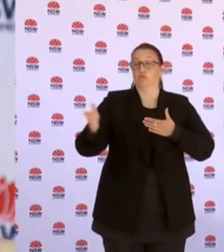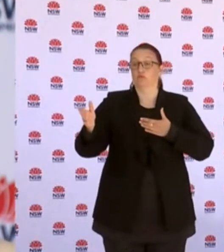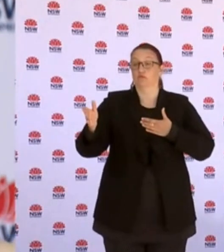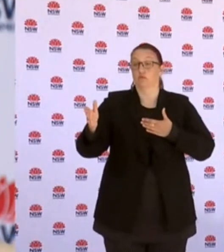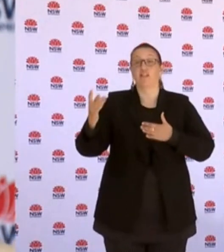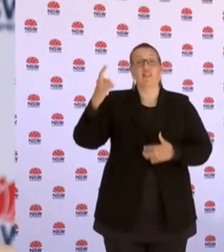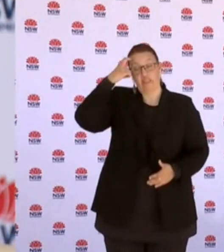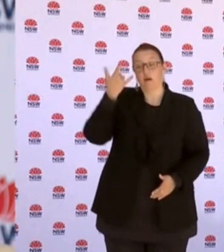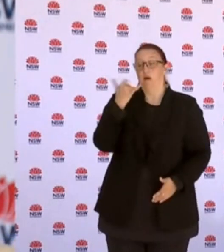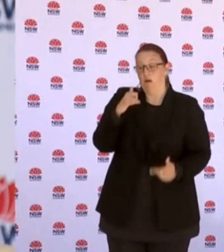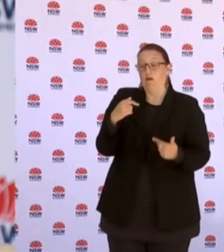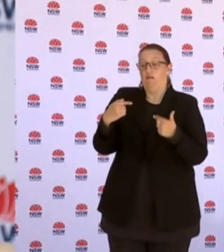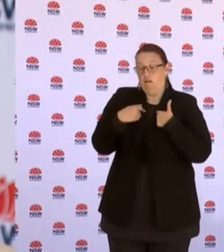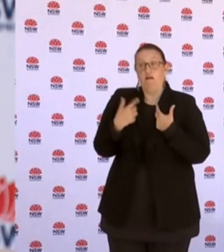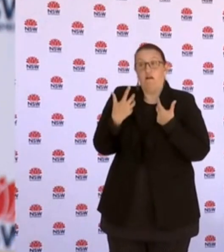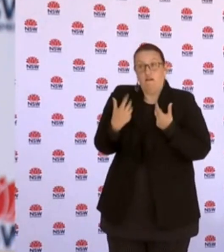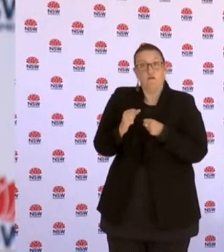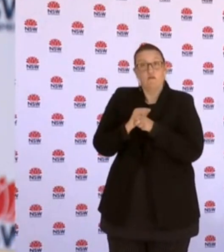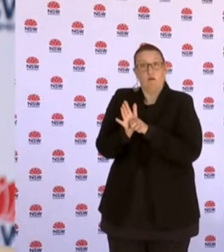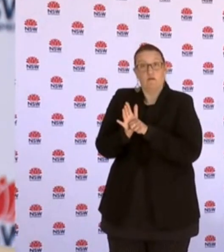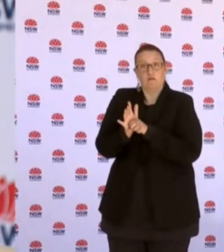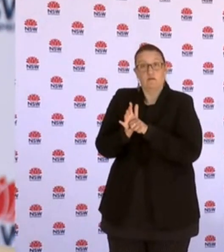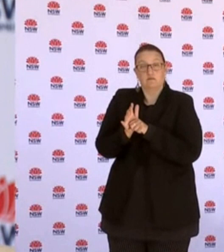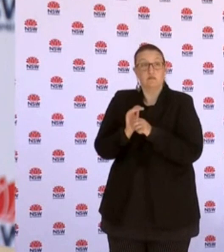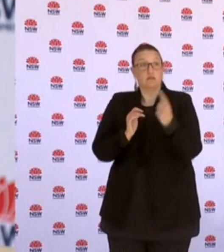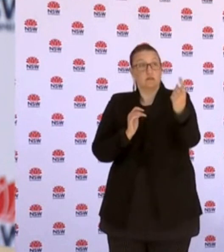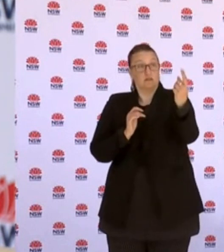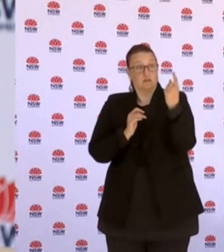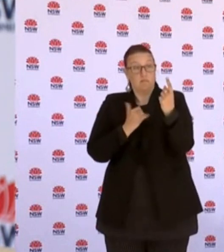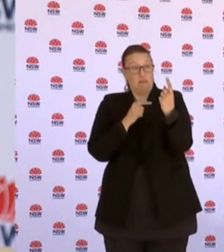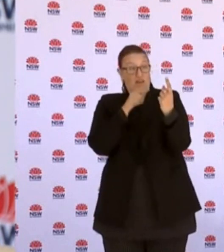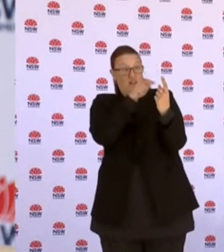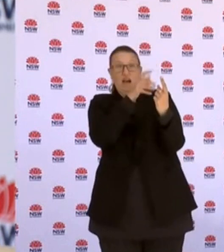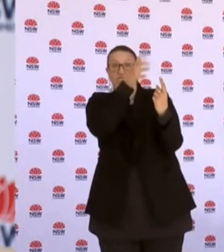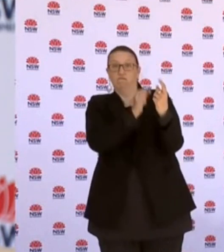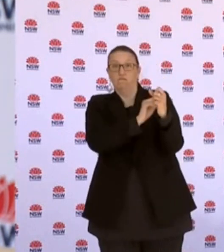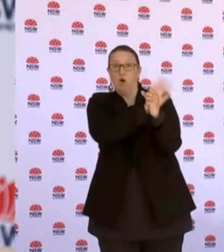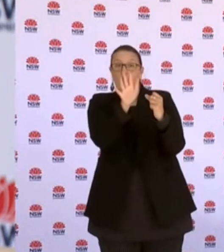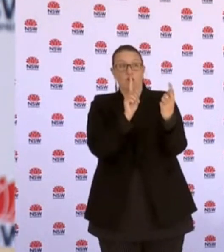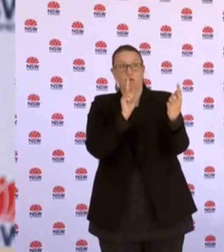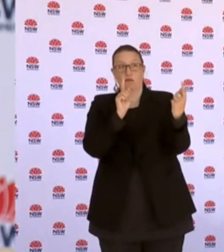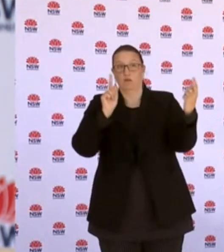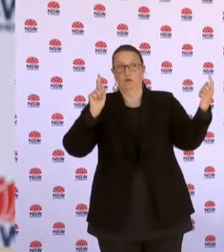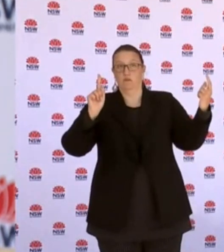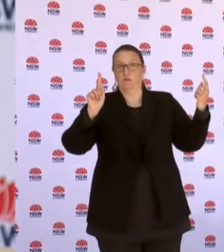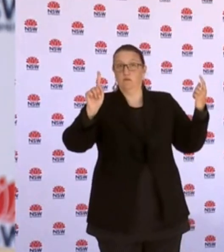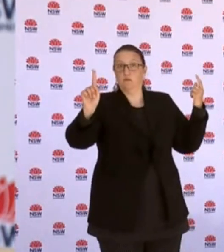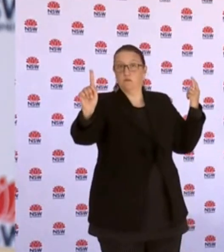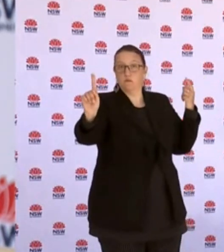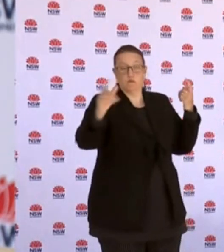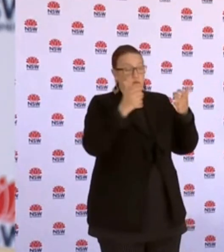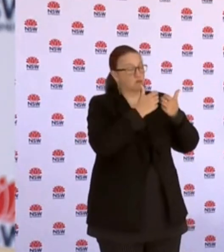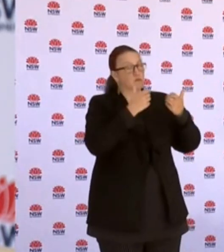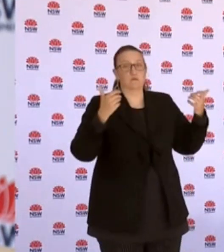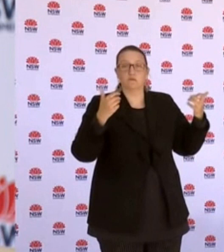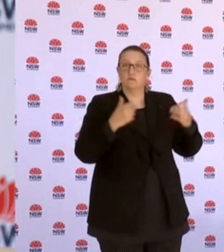coming into contact with has the virus. All of us need to stay the course, keep reducing our mobility no matter where